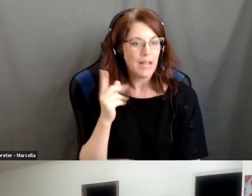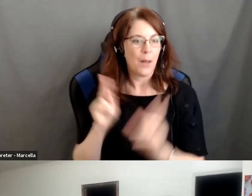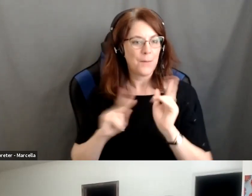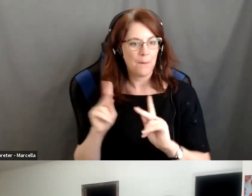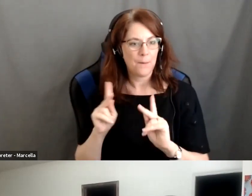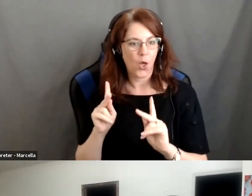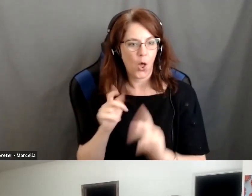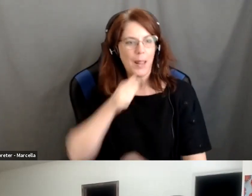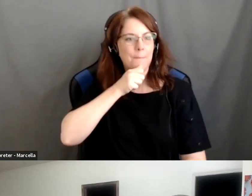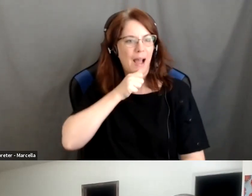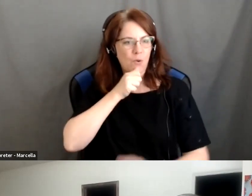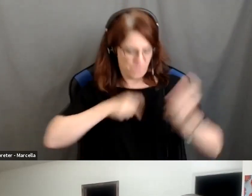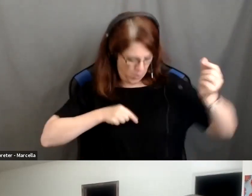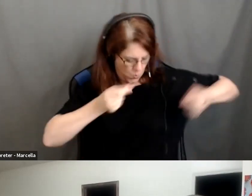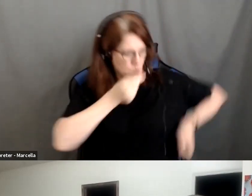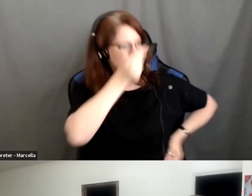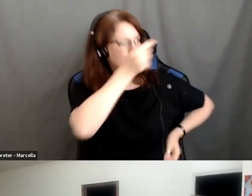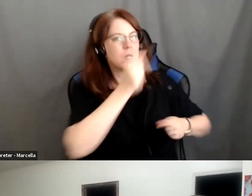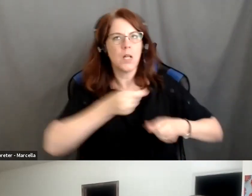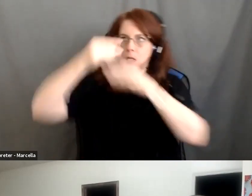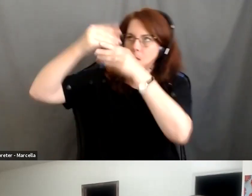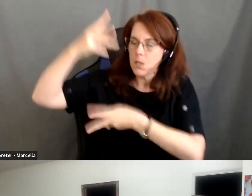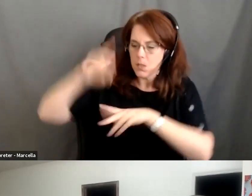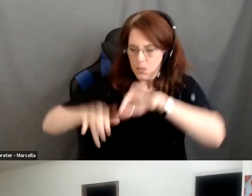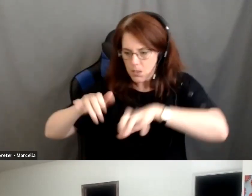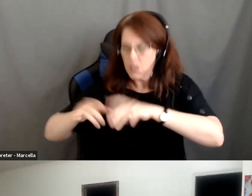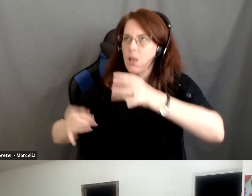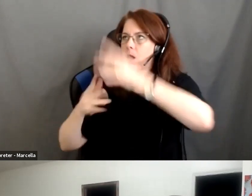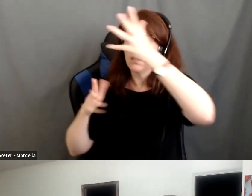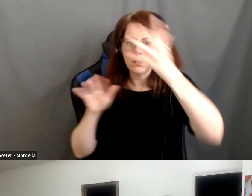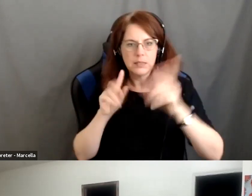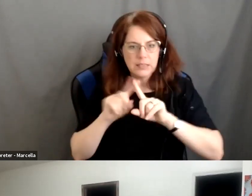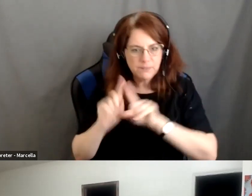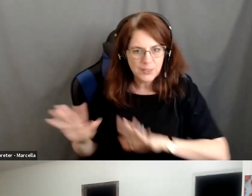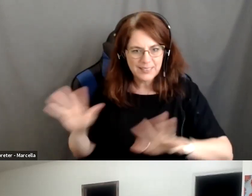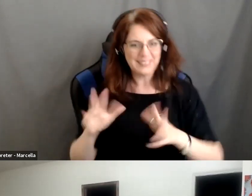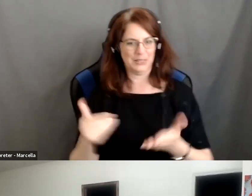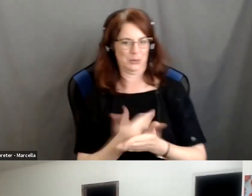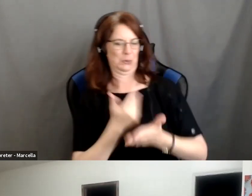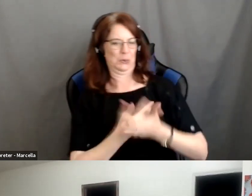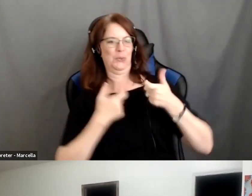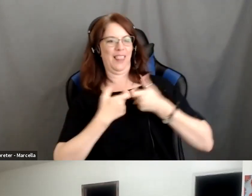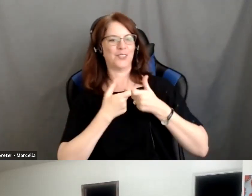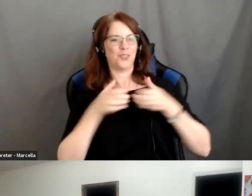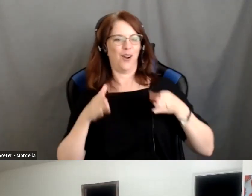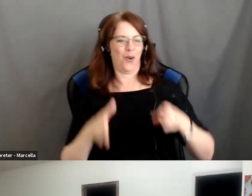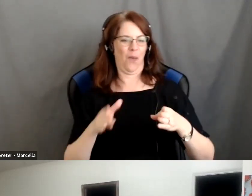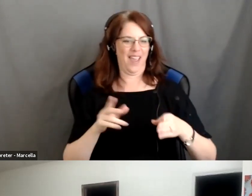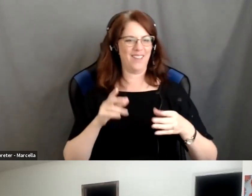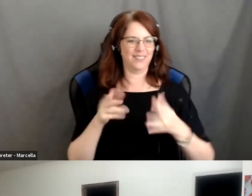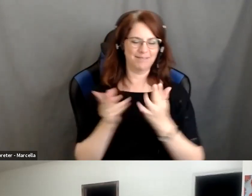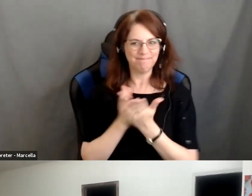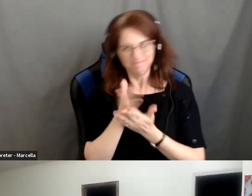each other the microphones and normally have to disconnect them from themselves. So this is just our new electronic way of having to navigate